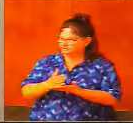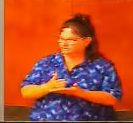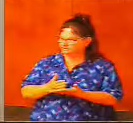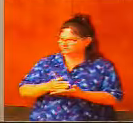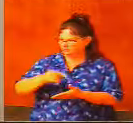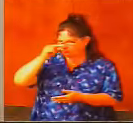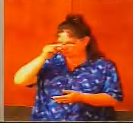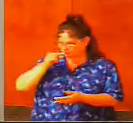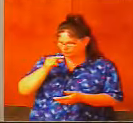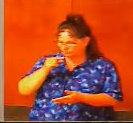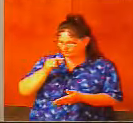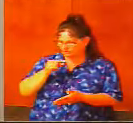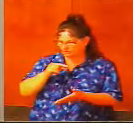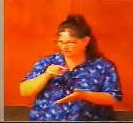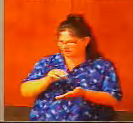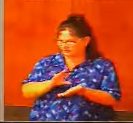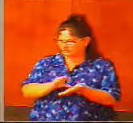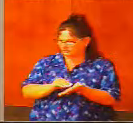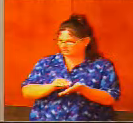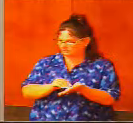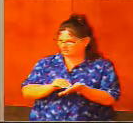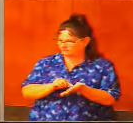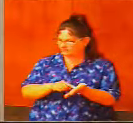Greek manuscripts,